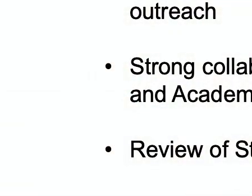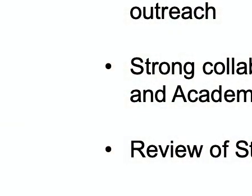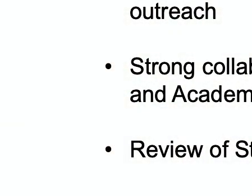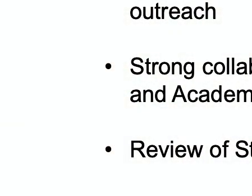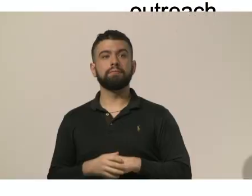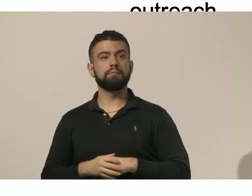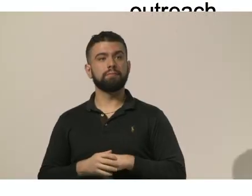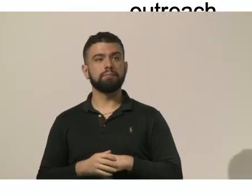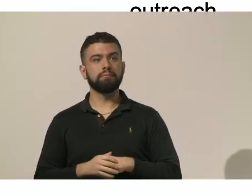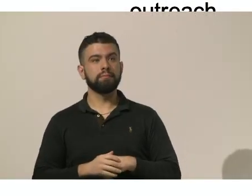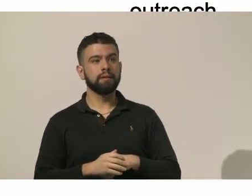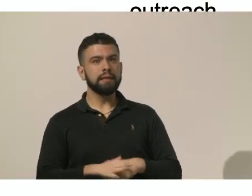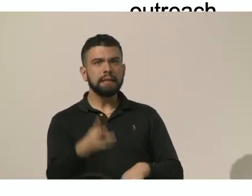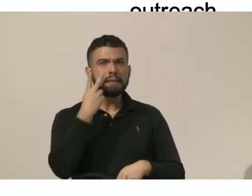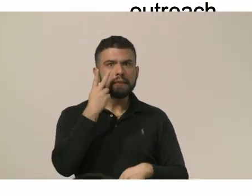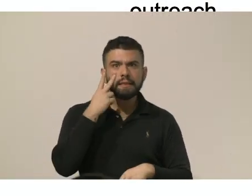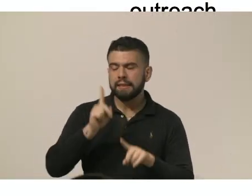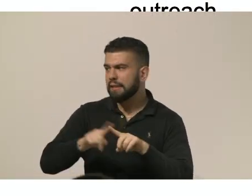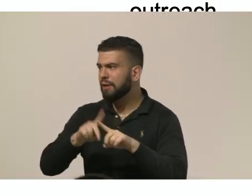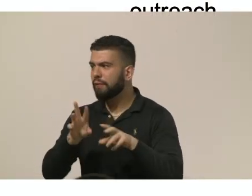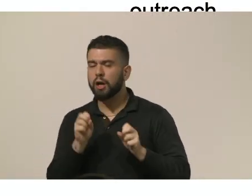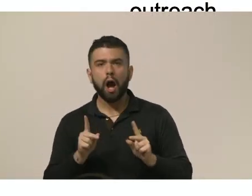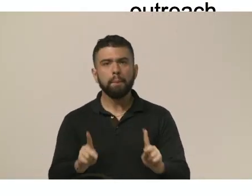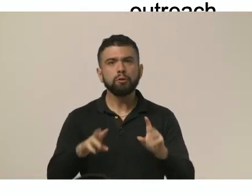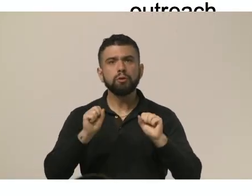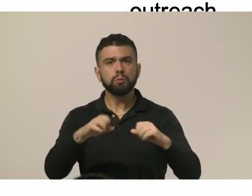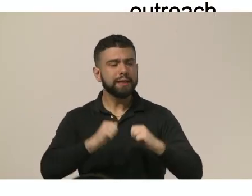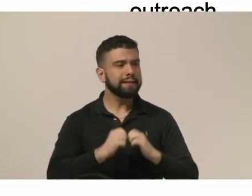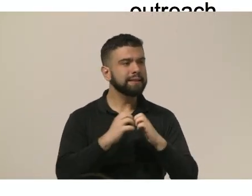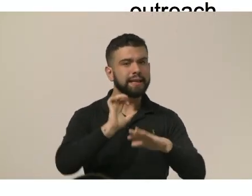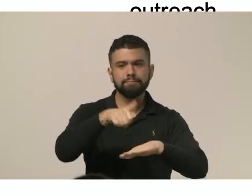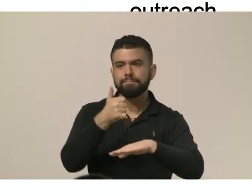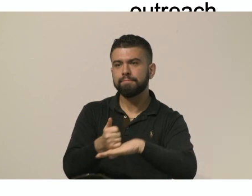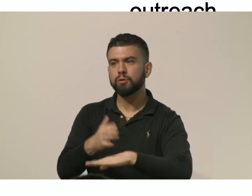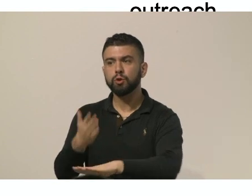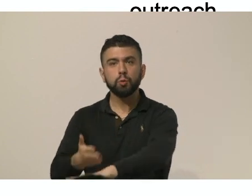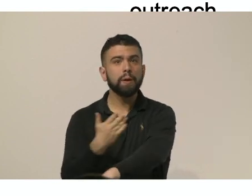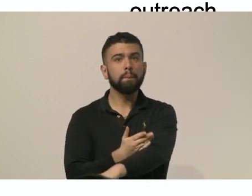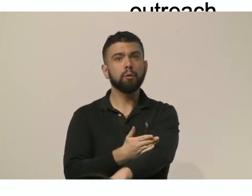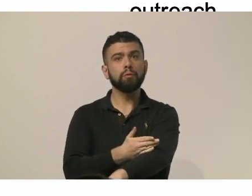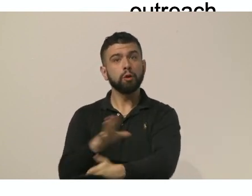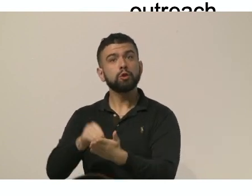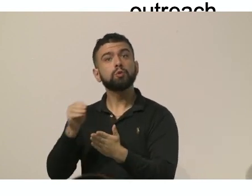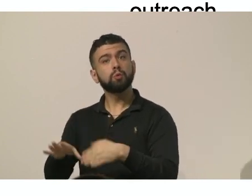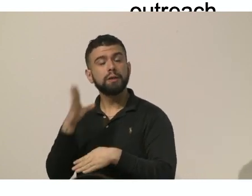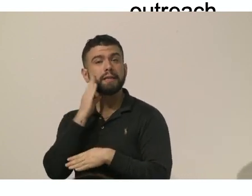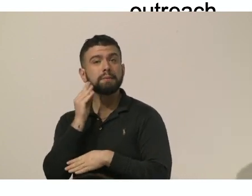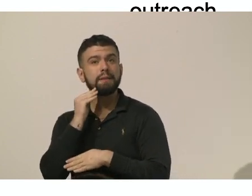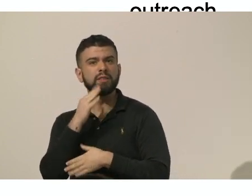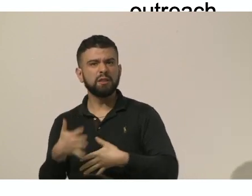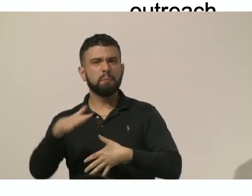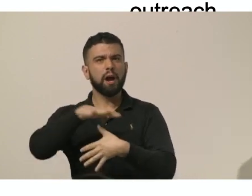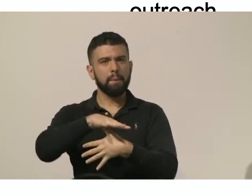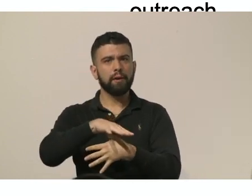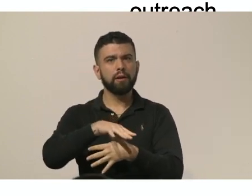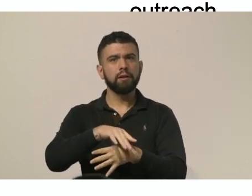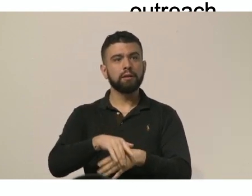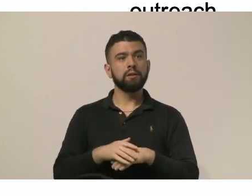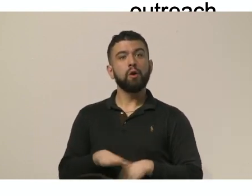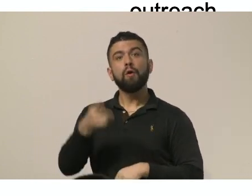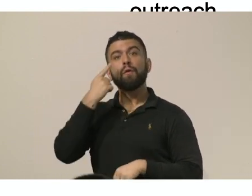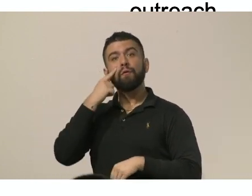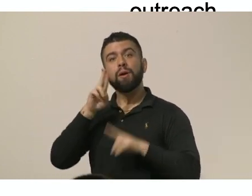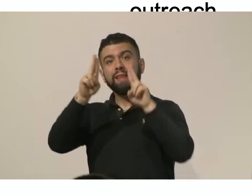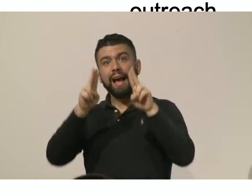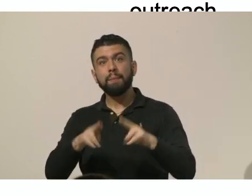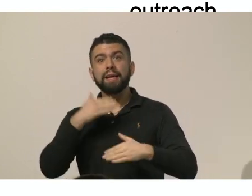stone we could to see where there were opportunities for us to kind of improve primarily student experience in the application process, but also the